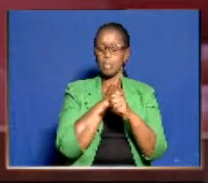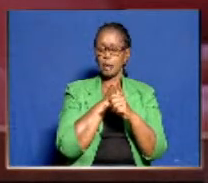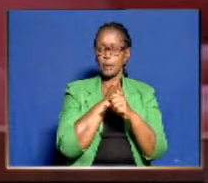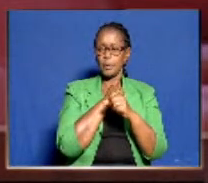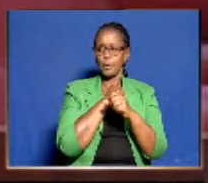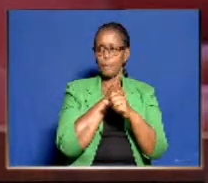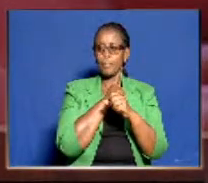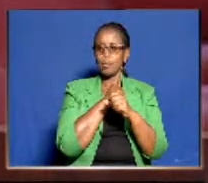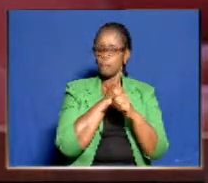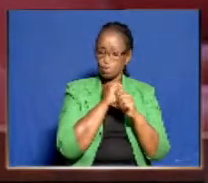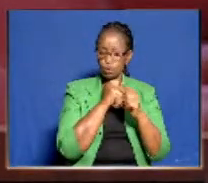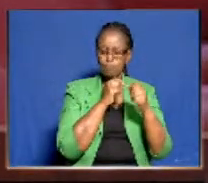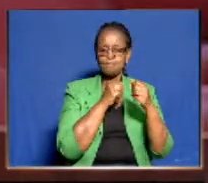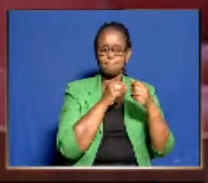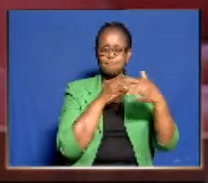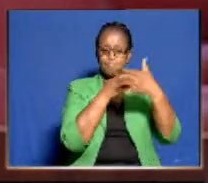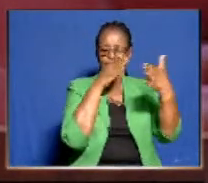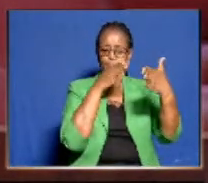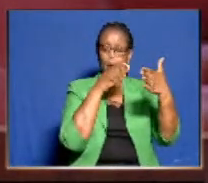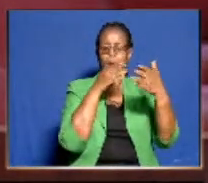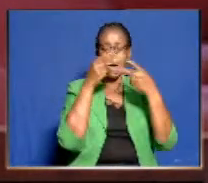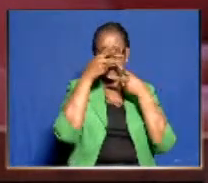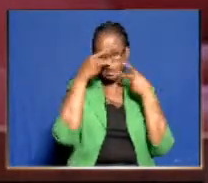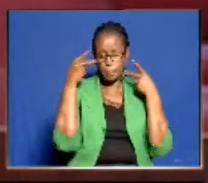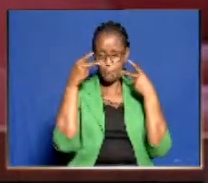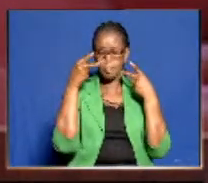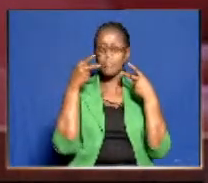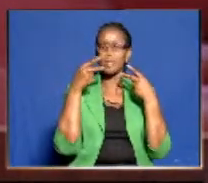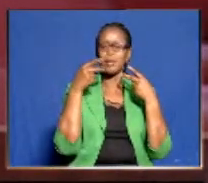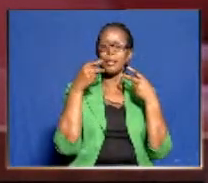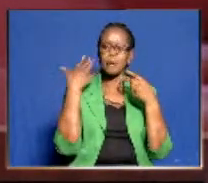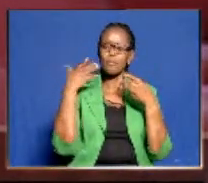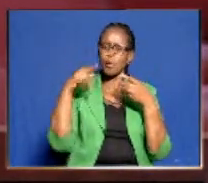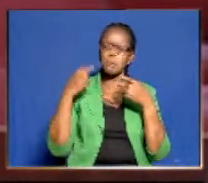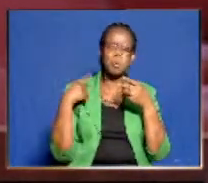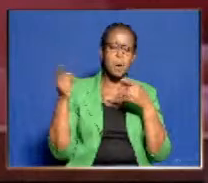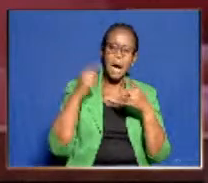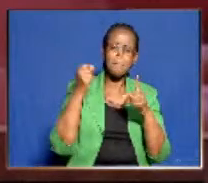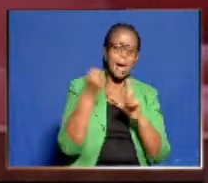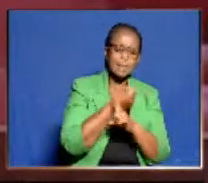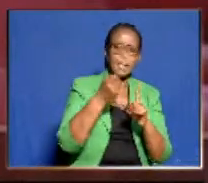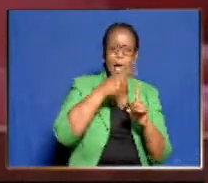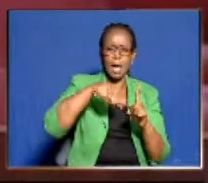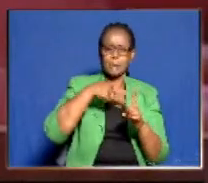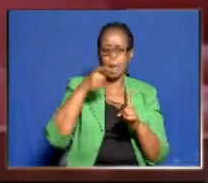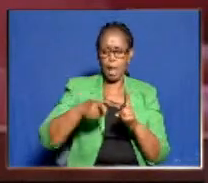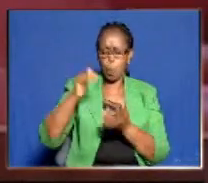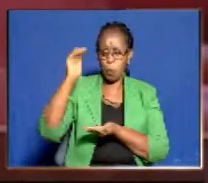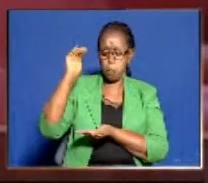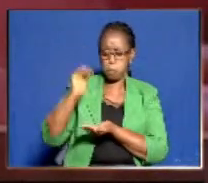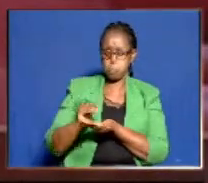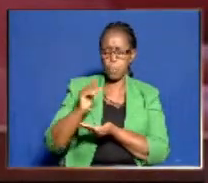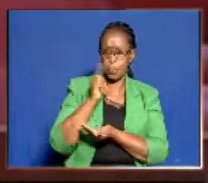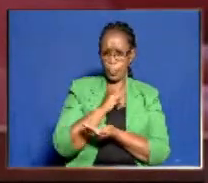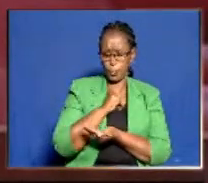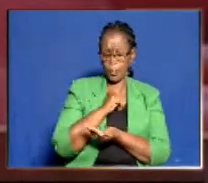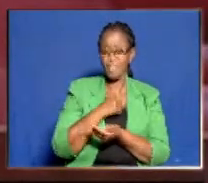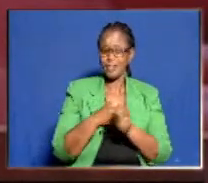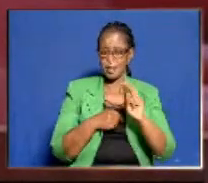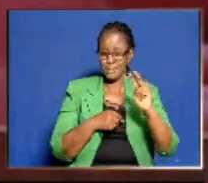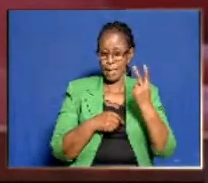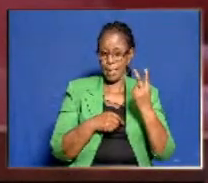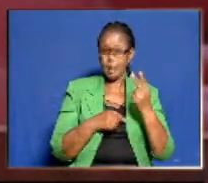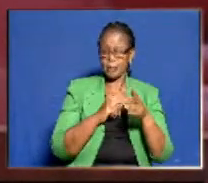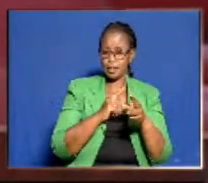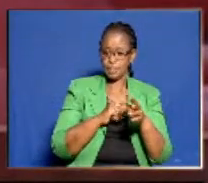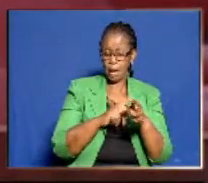at bay. The attacks on our soil have reduced tremendously in the 2nd term of the Jubilee administration compared